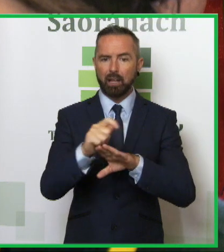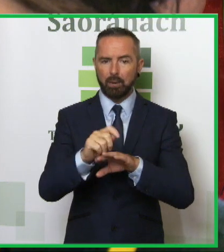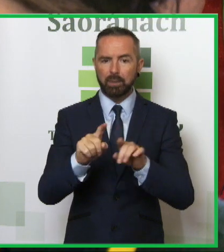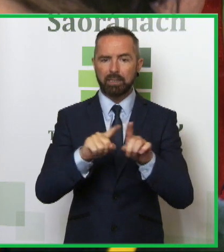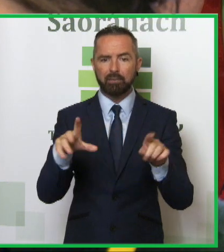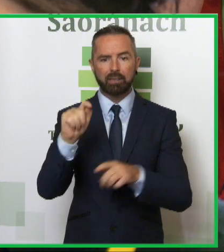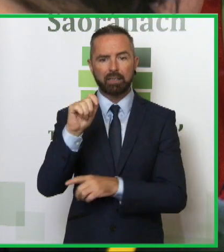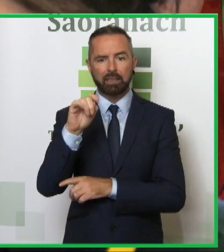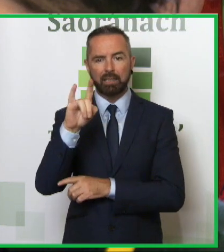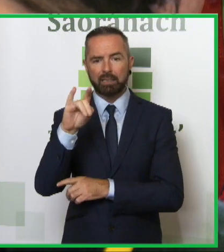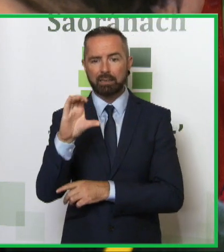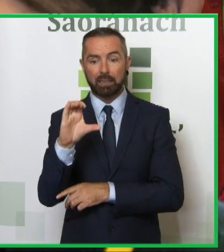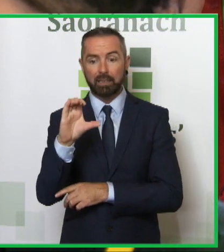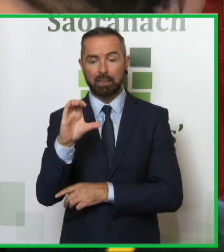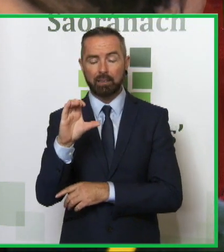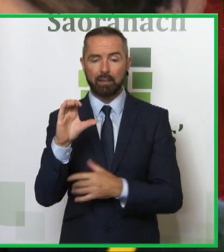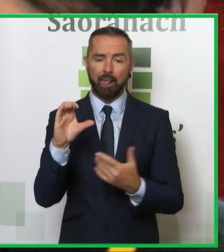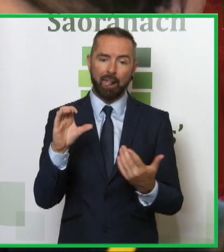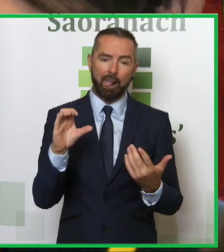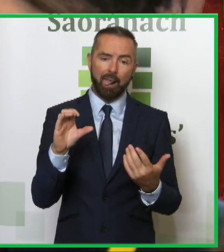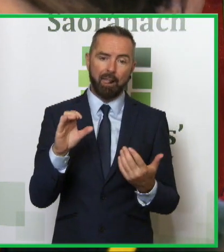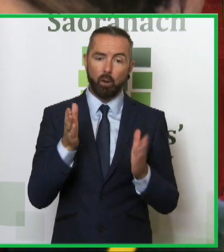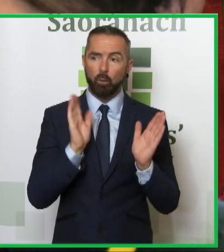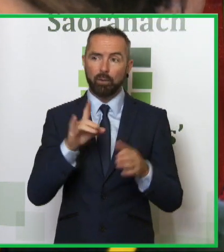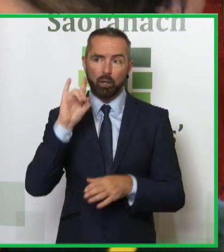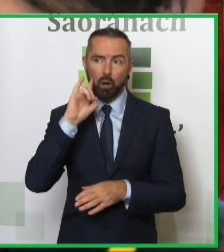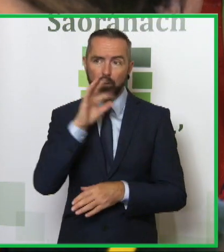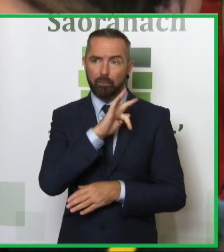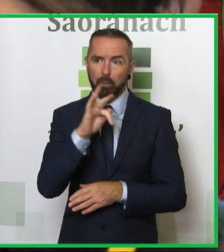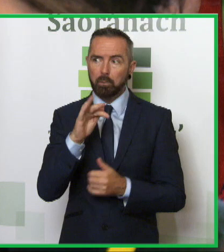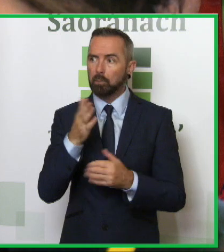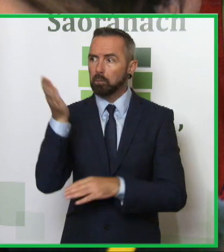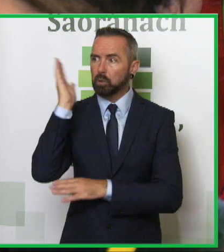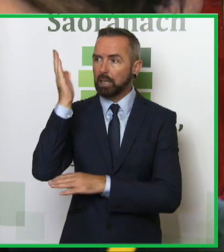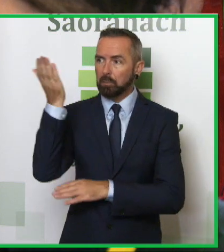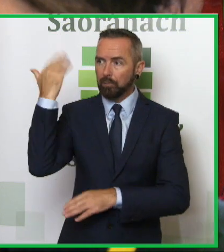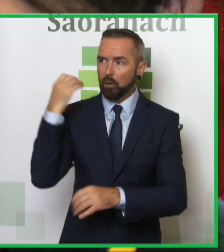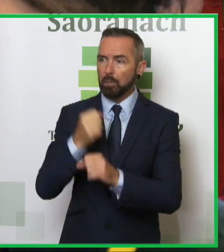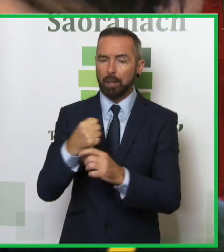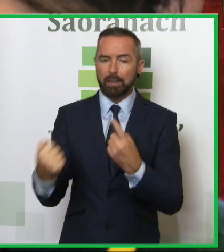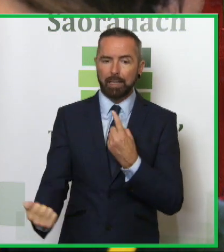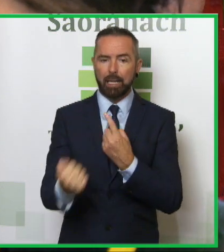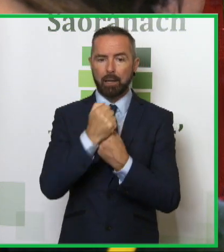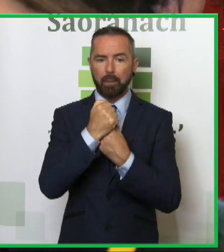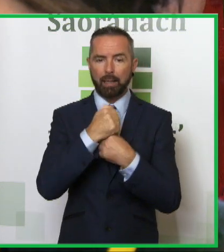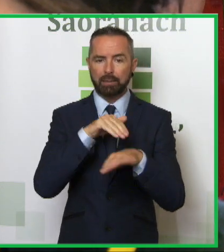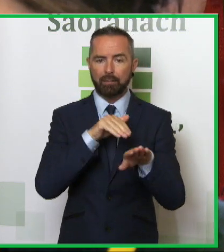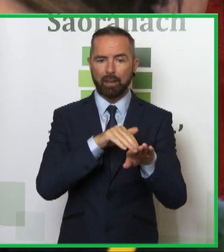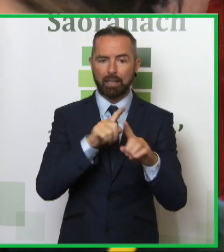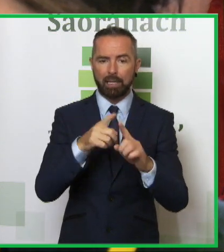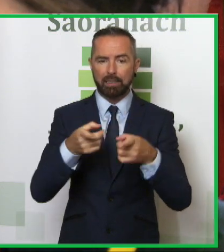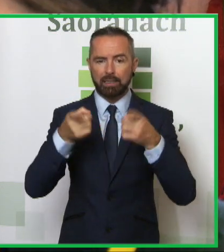different THC. And we heard, I believe, from a number of speakers about the impact, effects, and dangers of